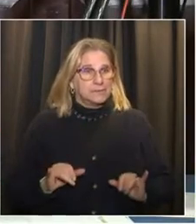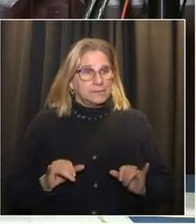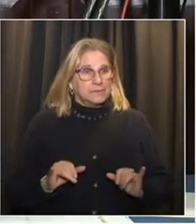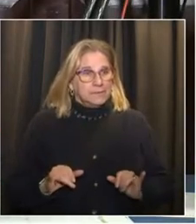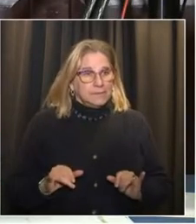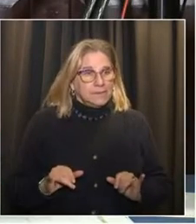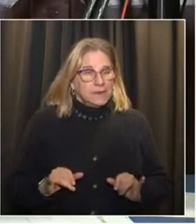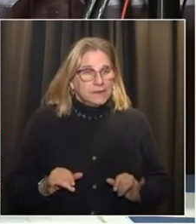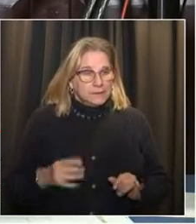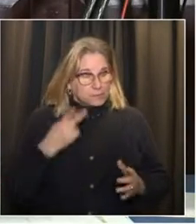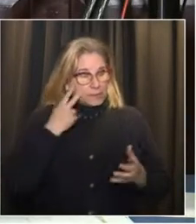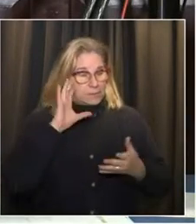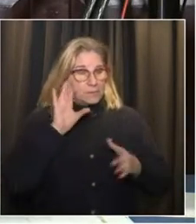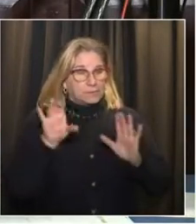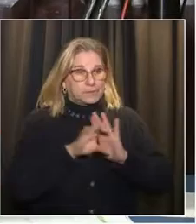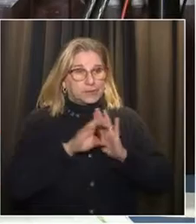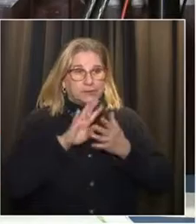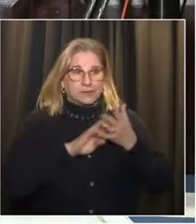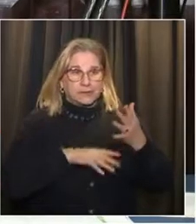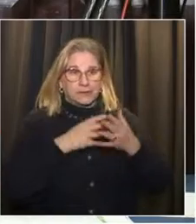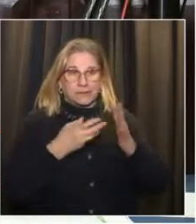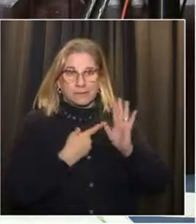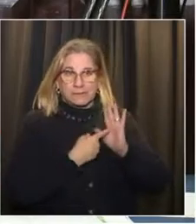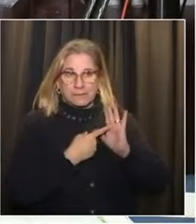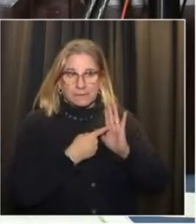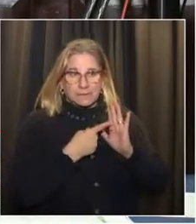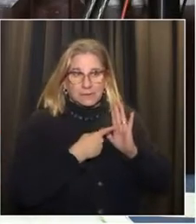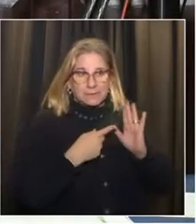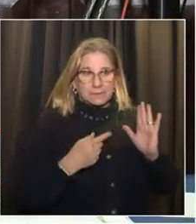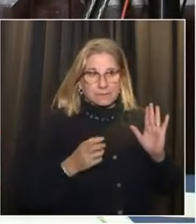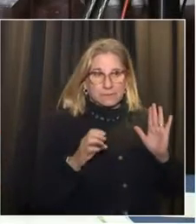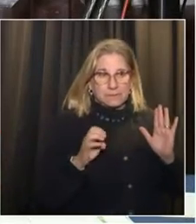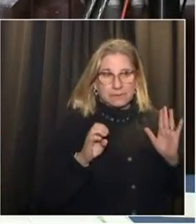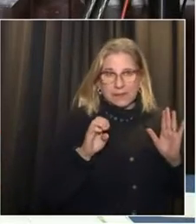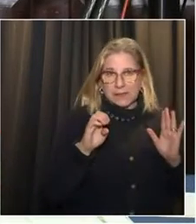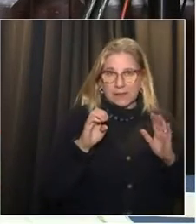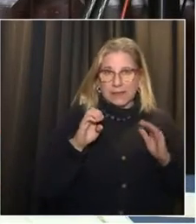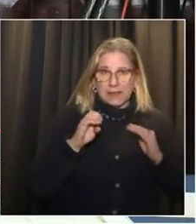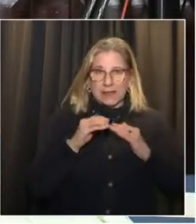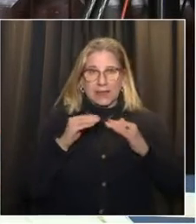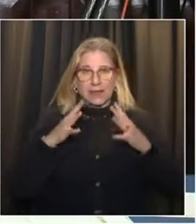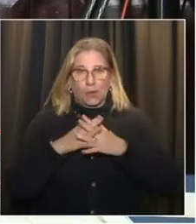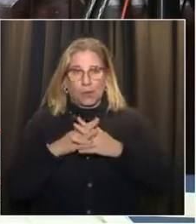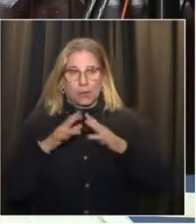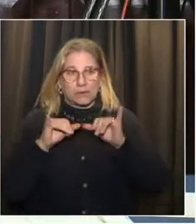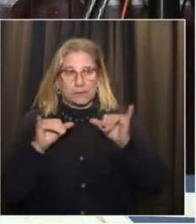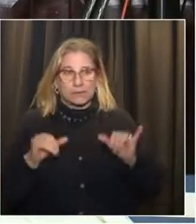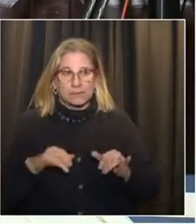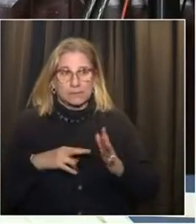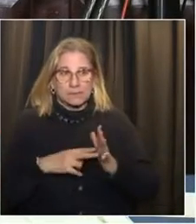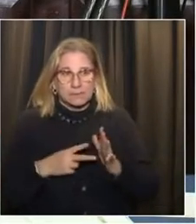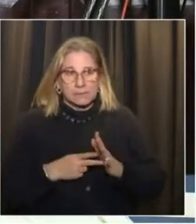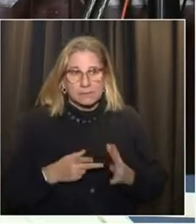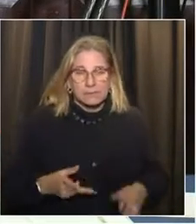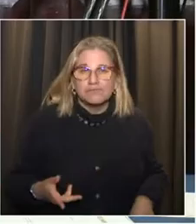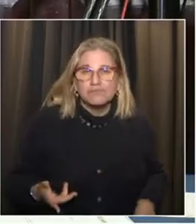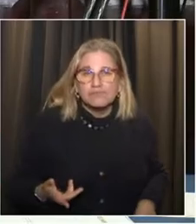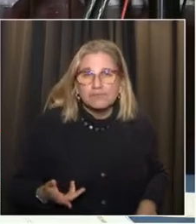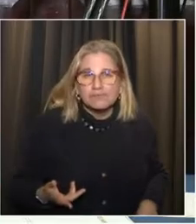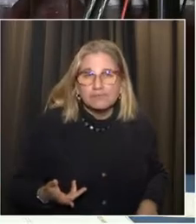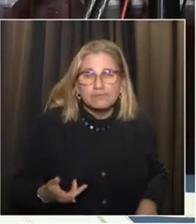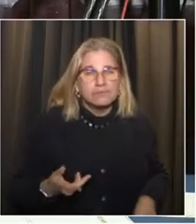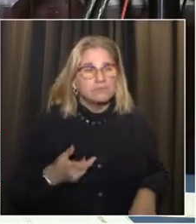say ecosystem? Or we have ecosystem fatigue. And I say don't get ecosystem fatigue because it took these many years